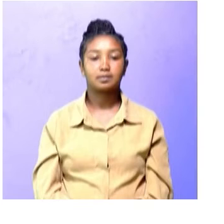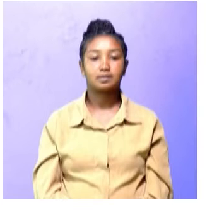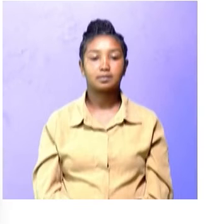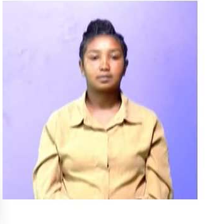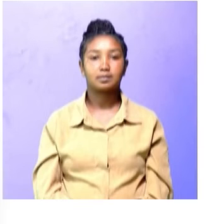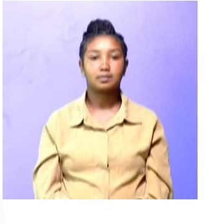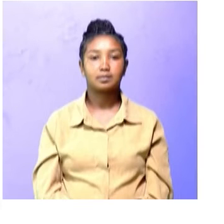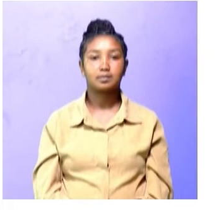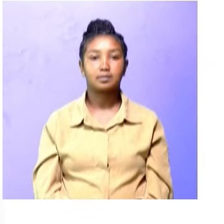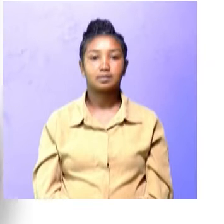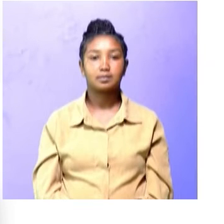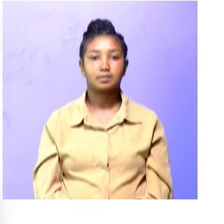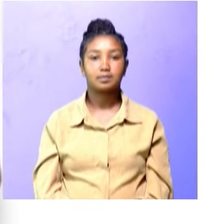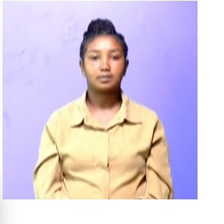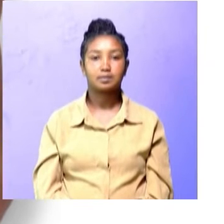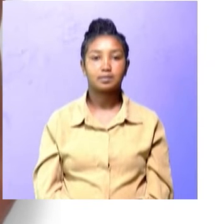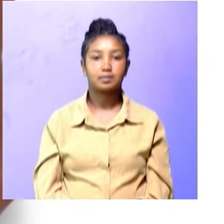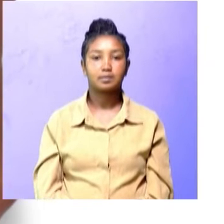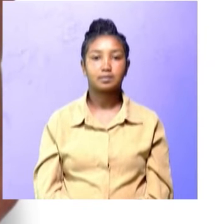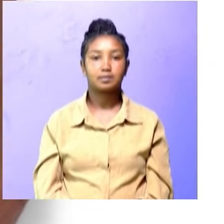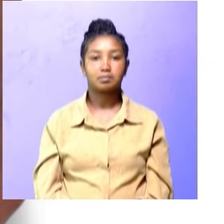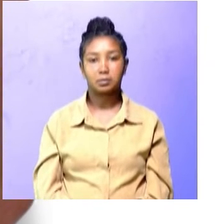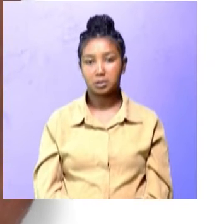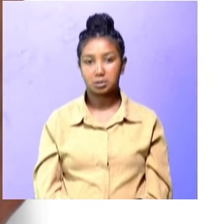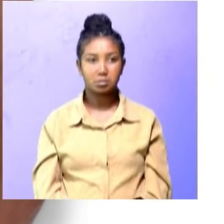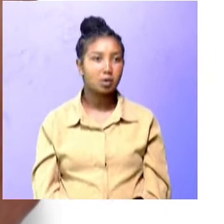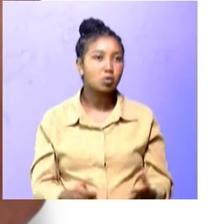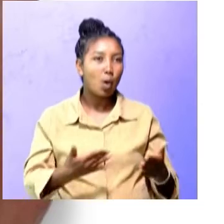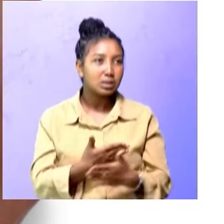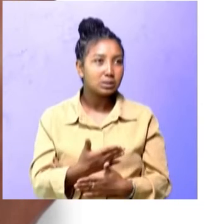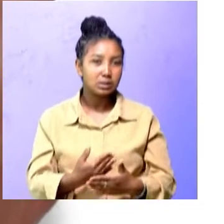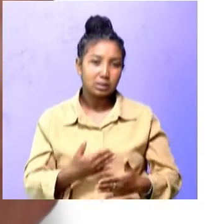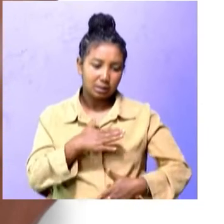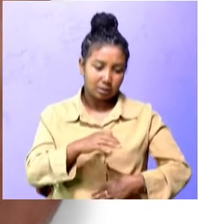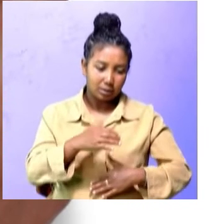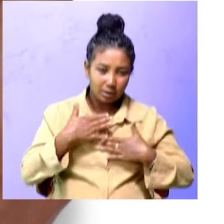on our learning.